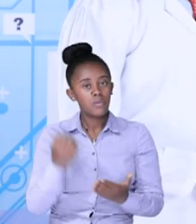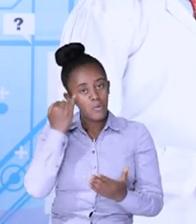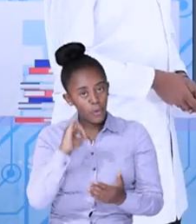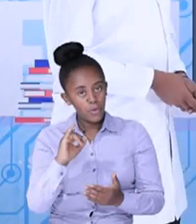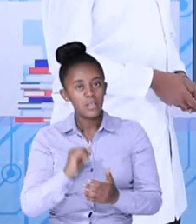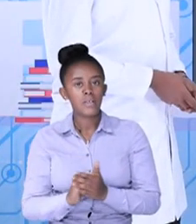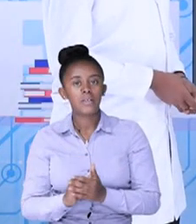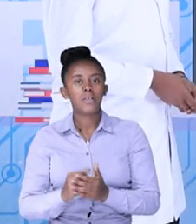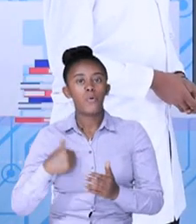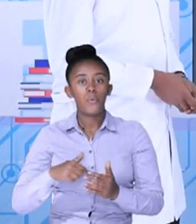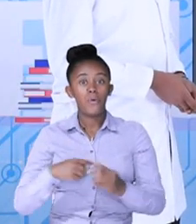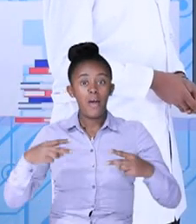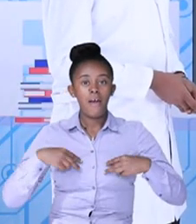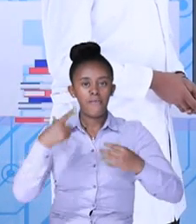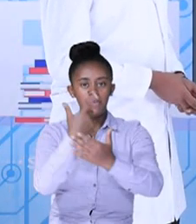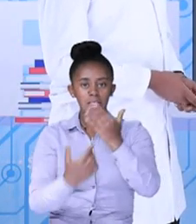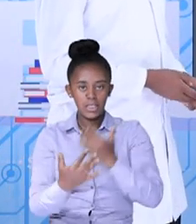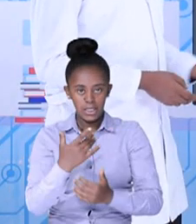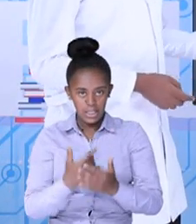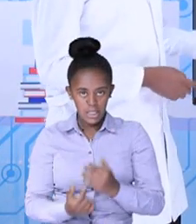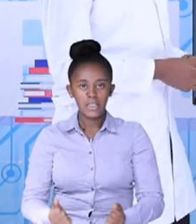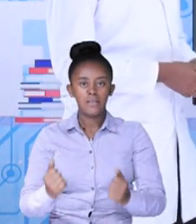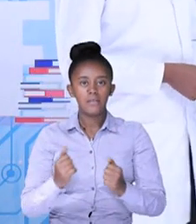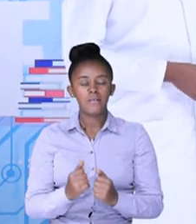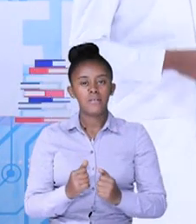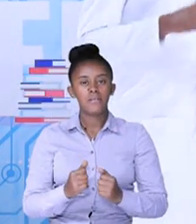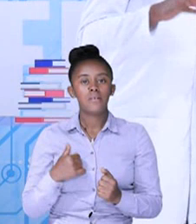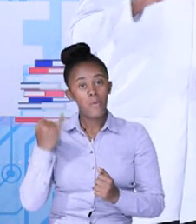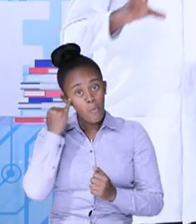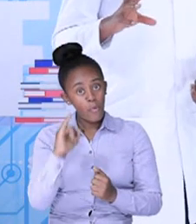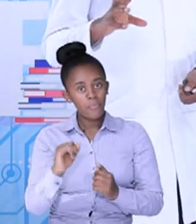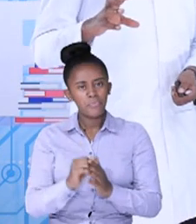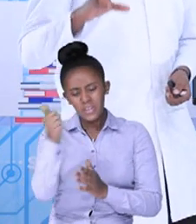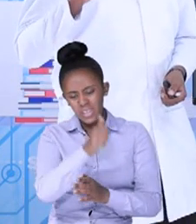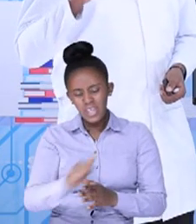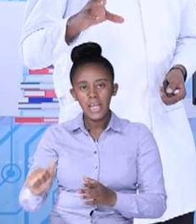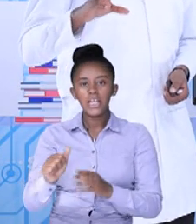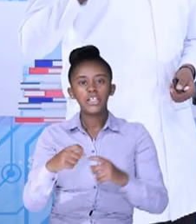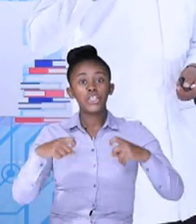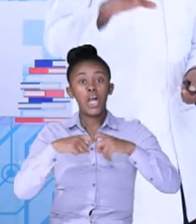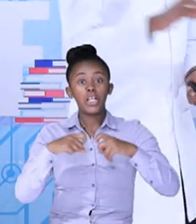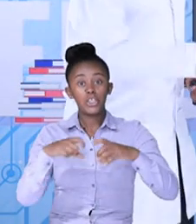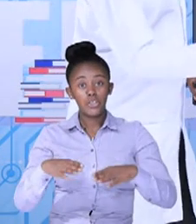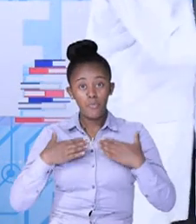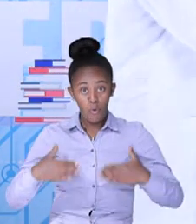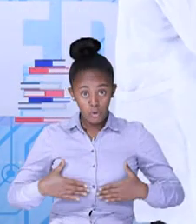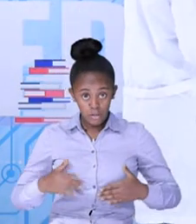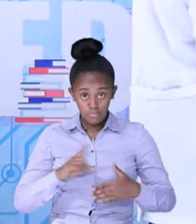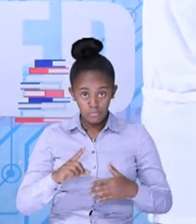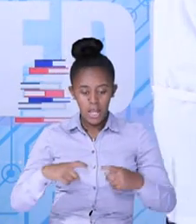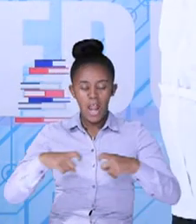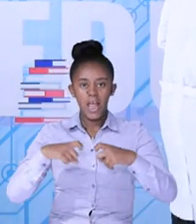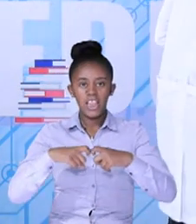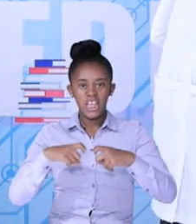we have discussed here is a point. Around any charged body, there is electric field.